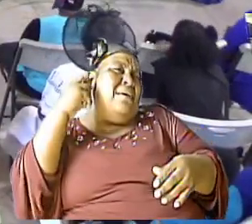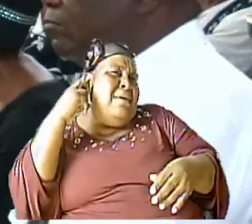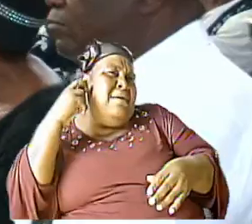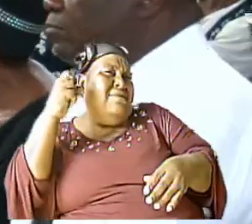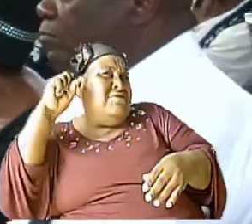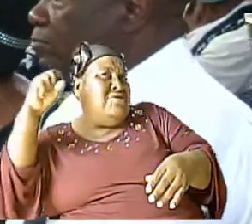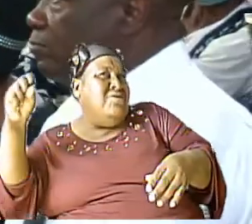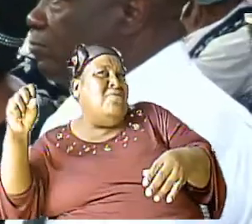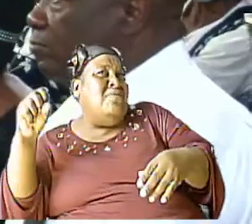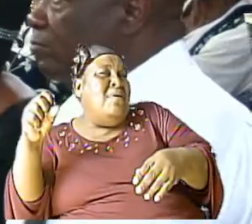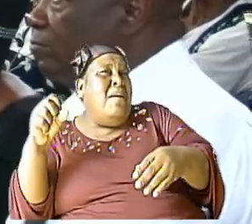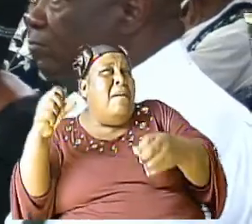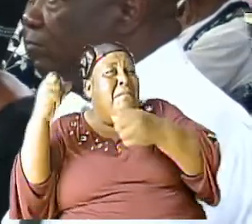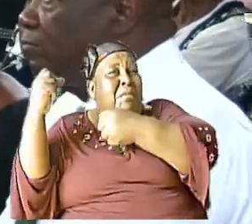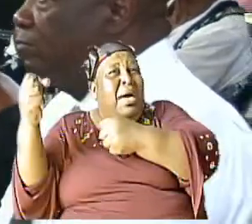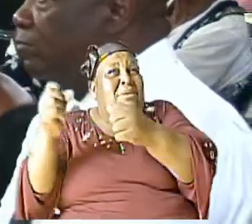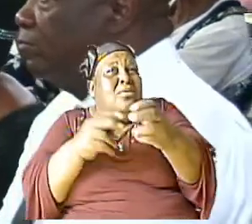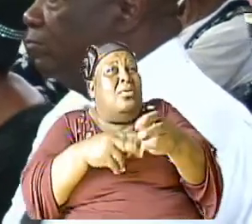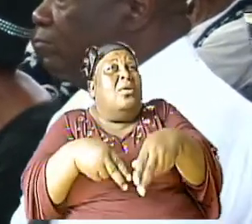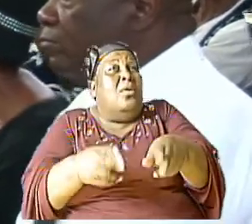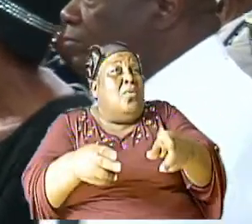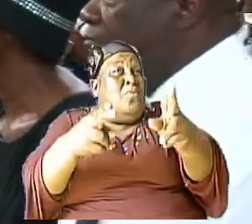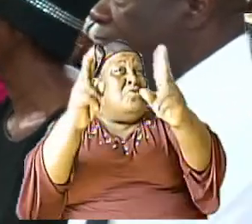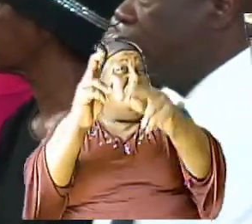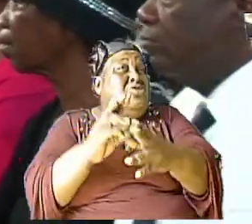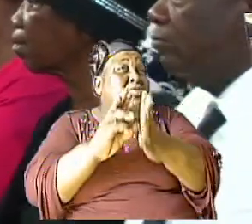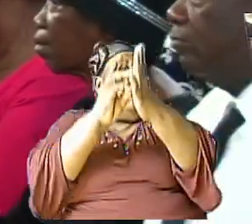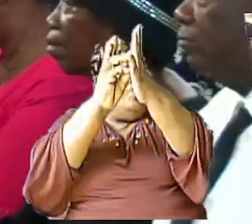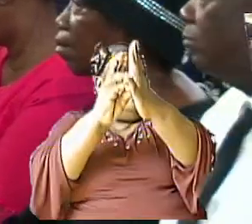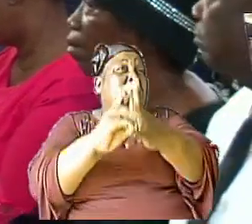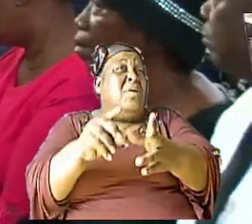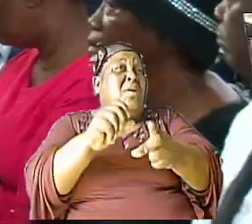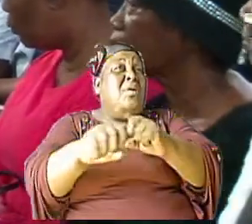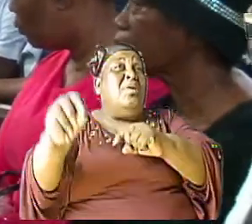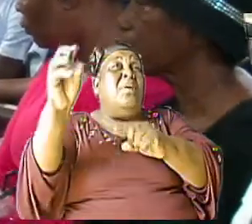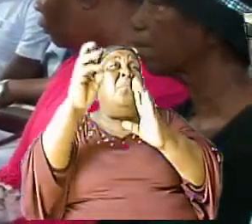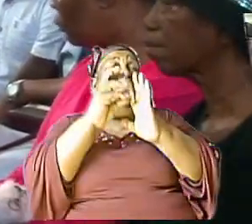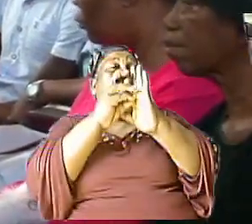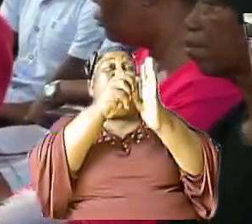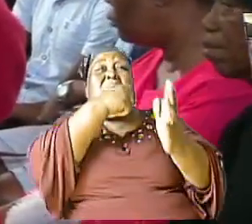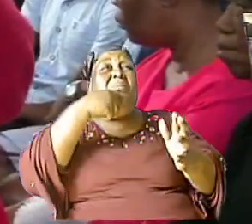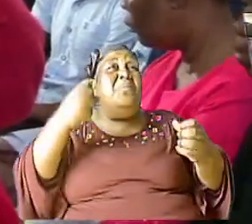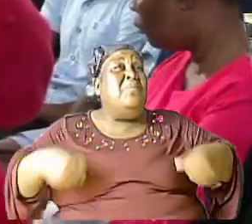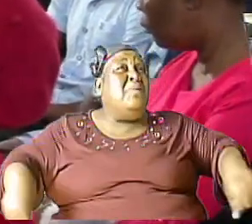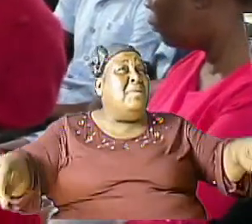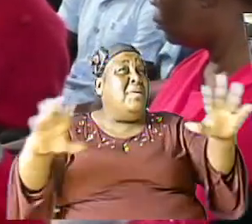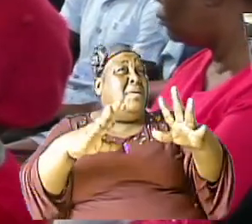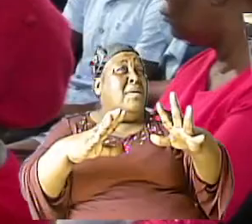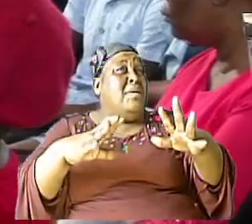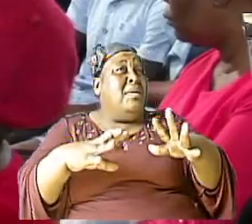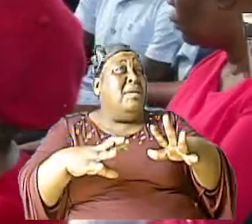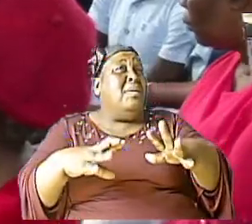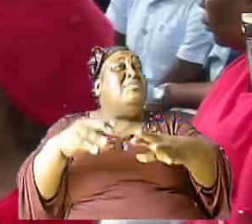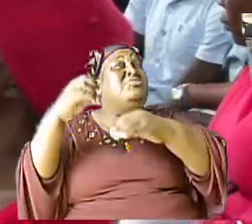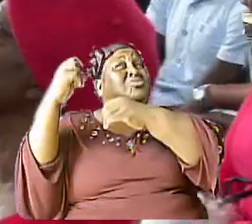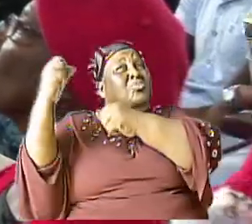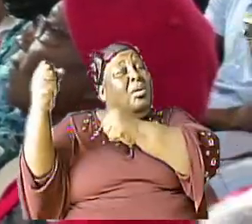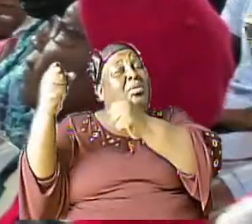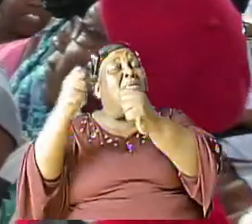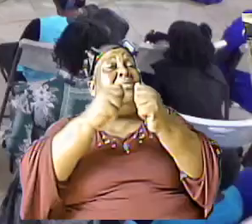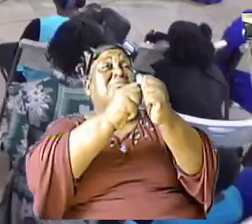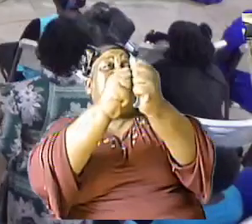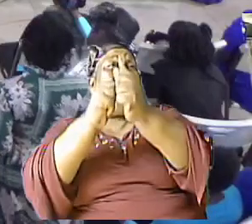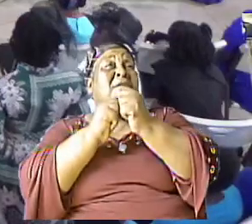a mighty rushing wind, declaring in my wilderness, your wilderness, our wilderness, stronger